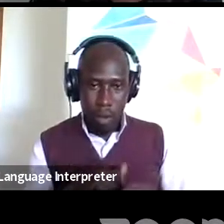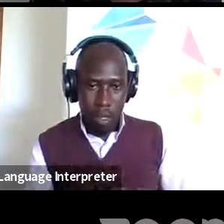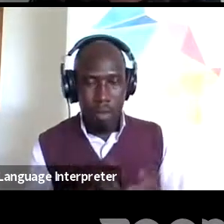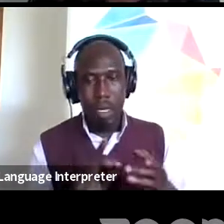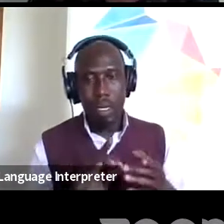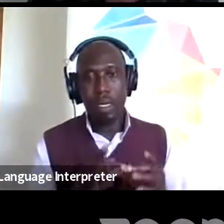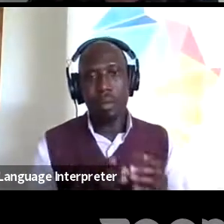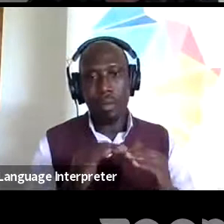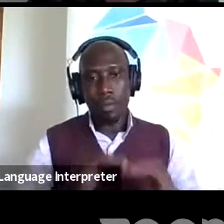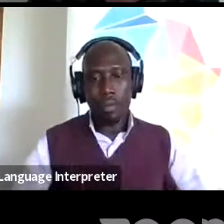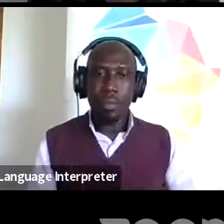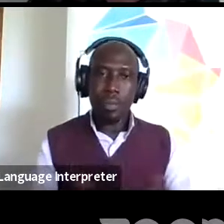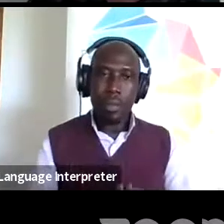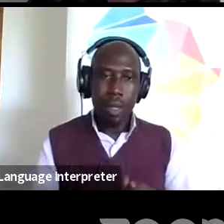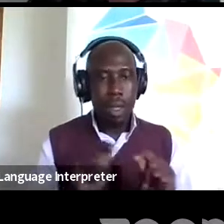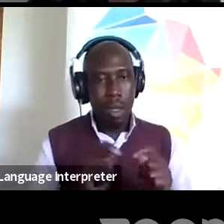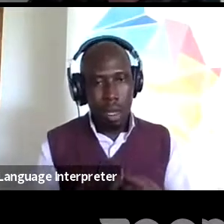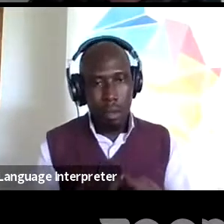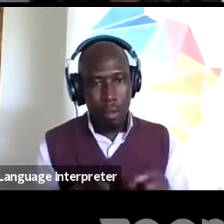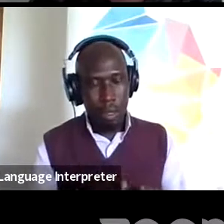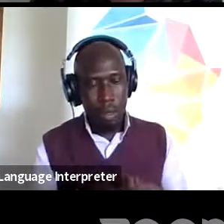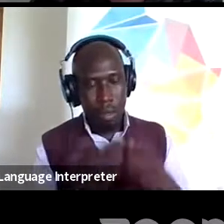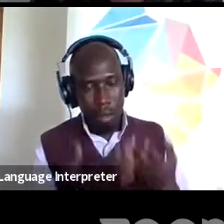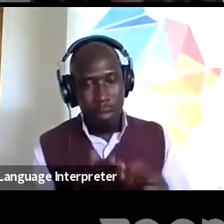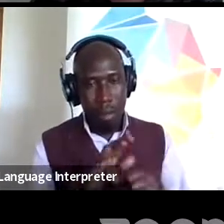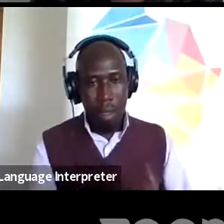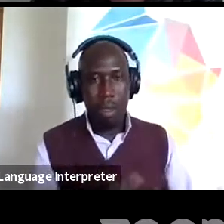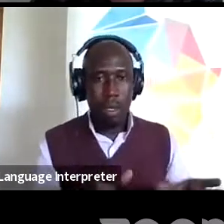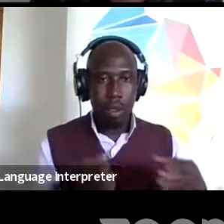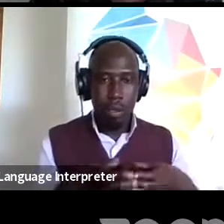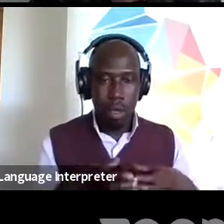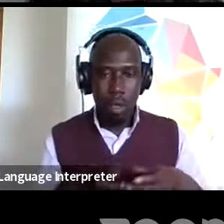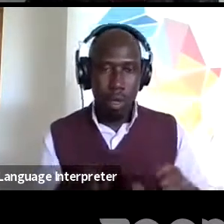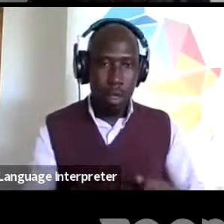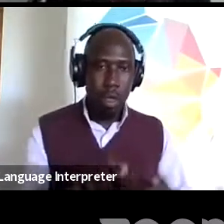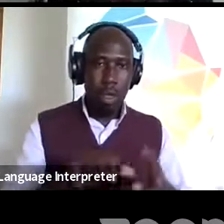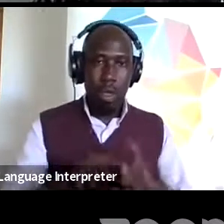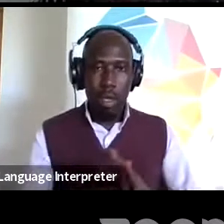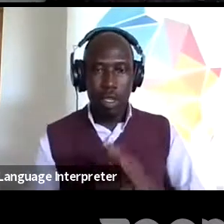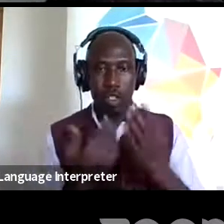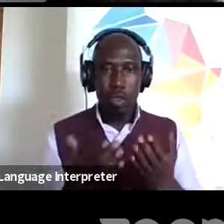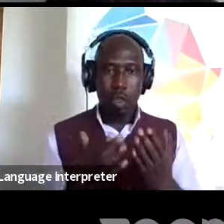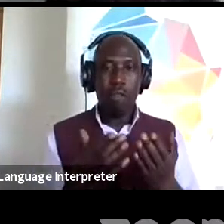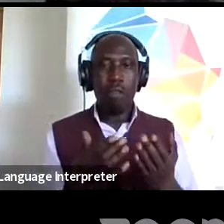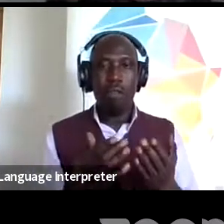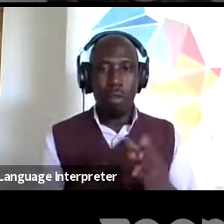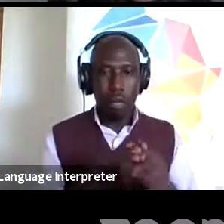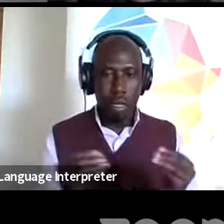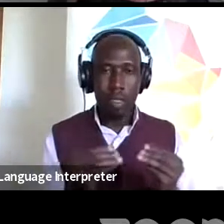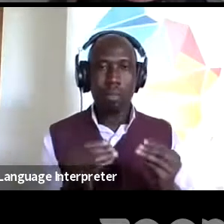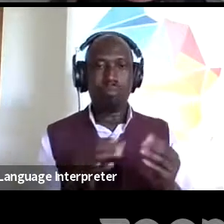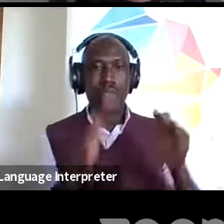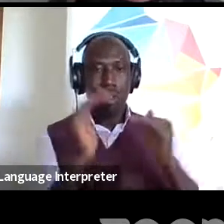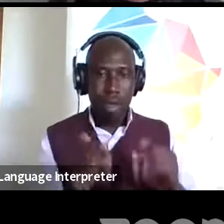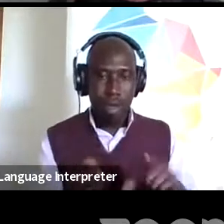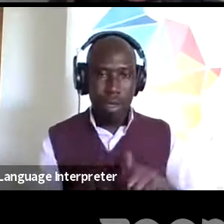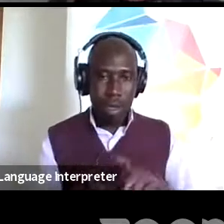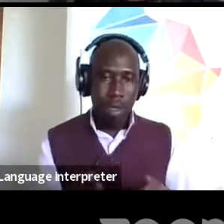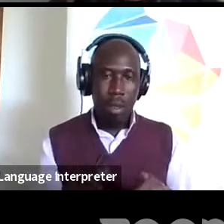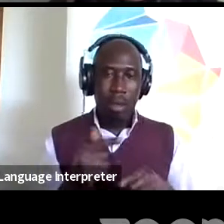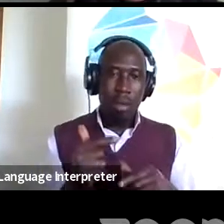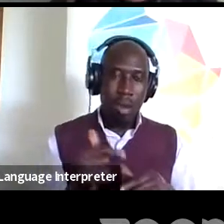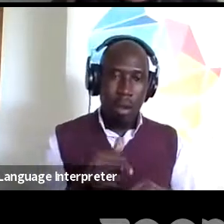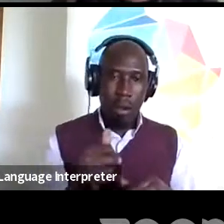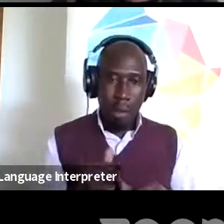internet. And then in terms of rural and marginalized communities, the issue of lack of infrastructure still continues, and even more so